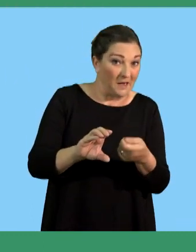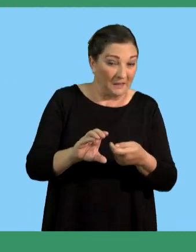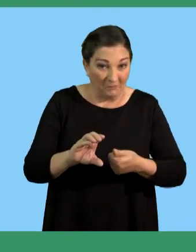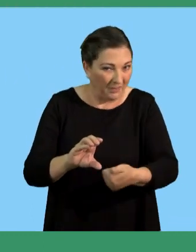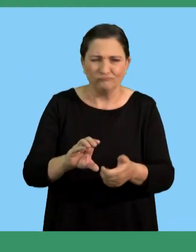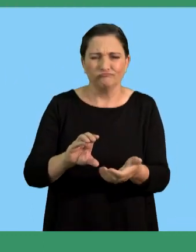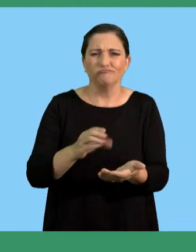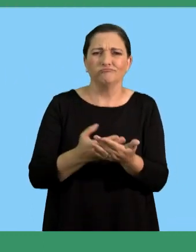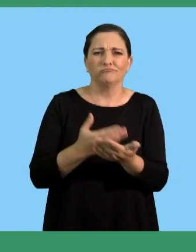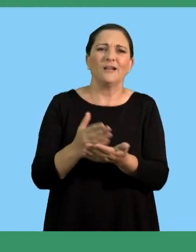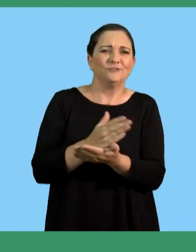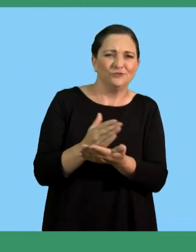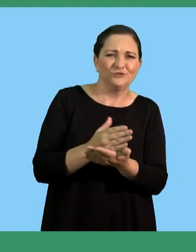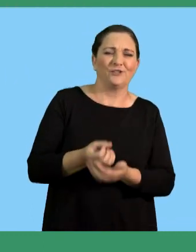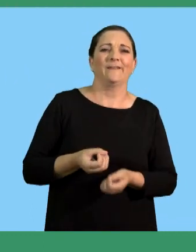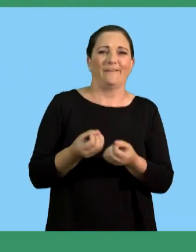have ordinary shares.